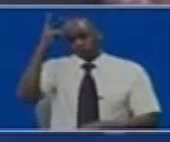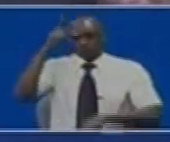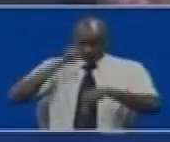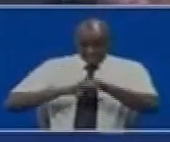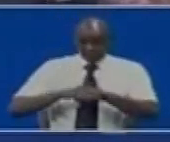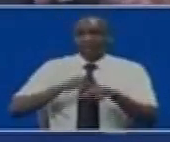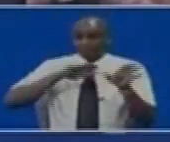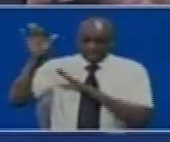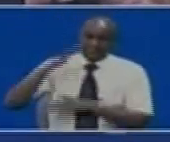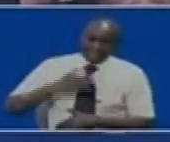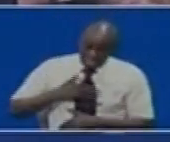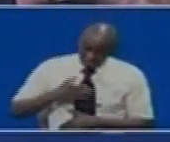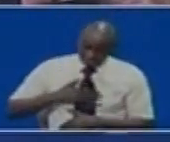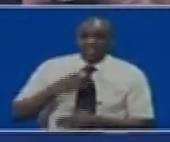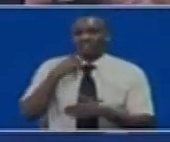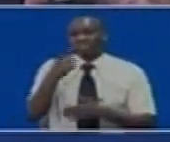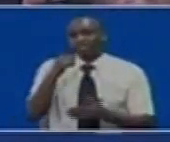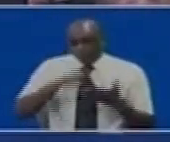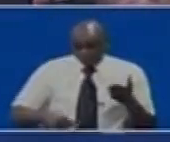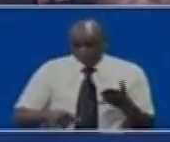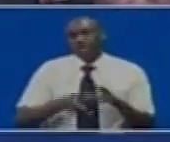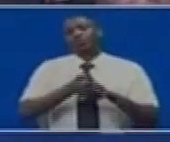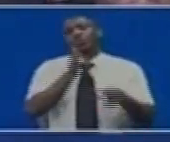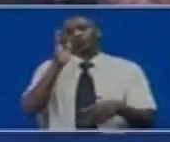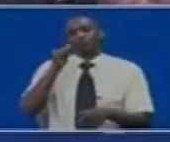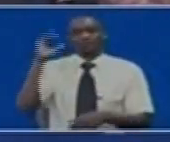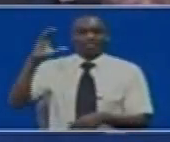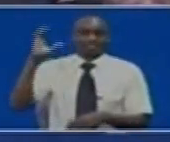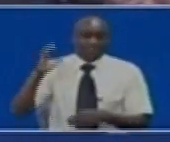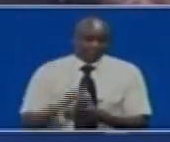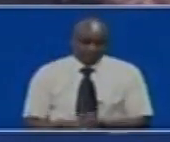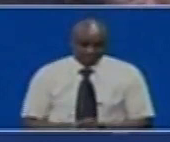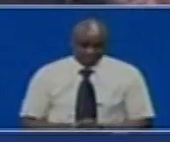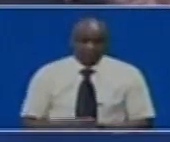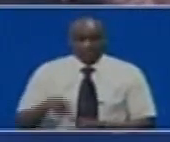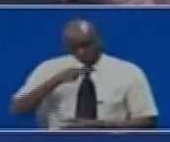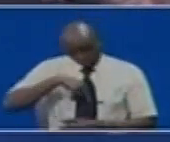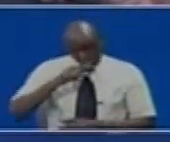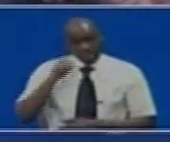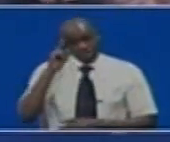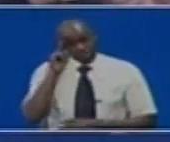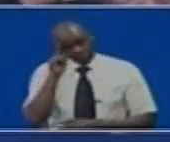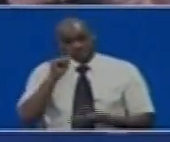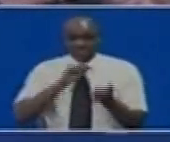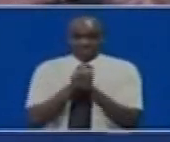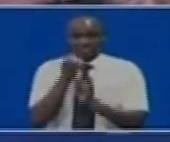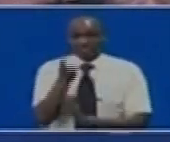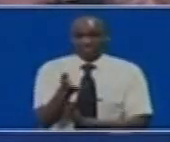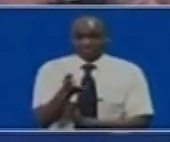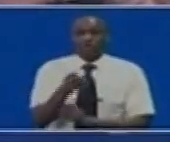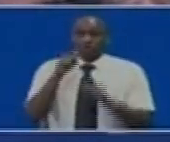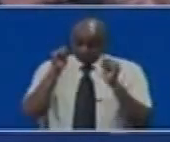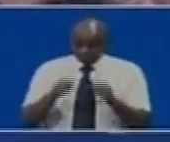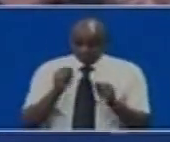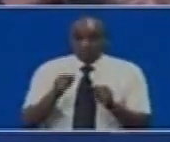our parliament has passed a motion to withdraw. We have sought the changes that will align